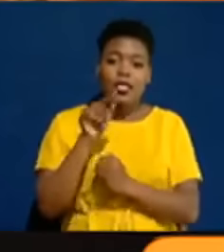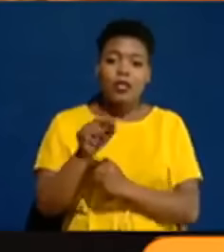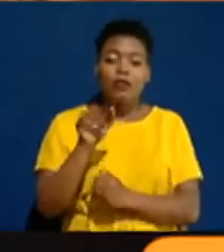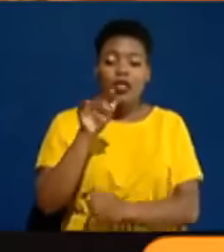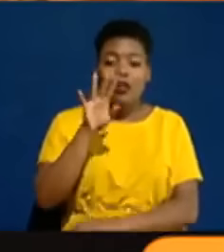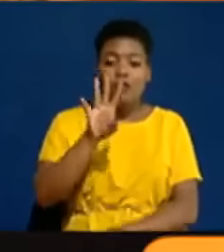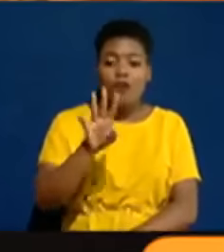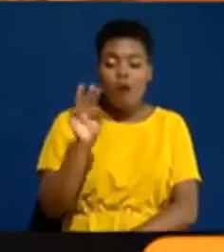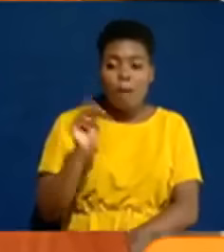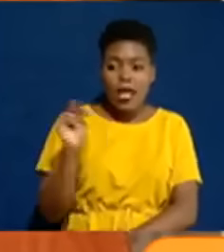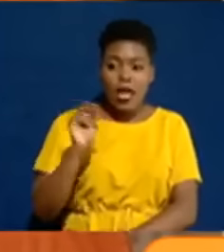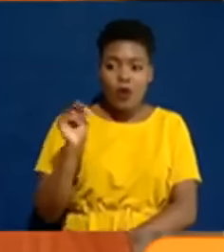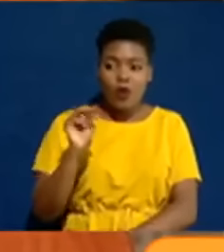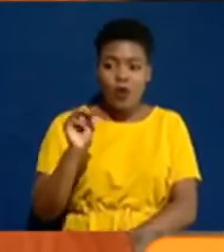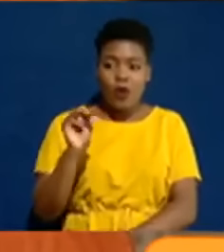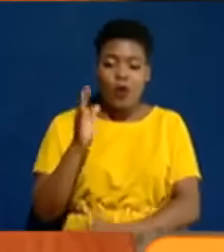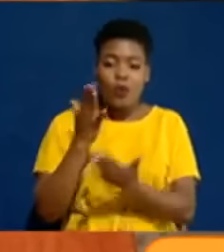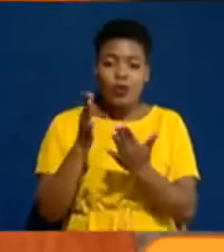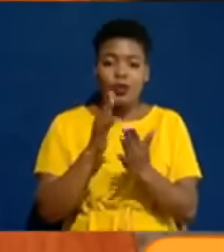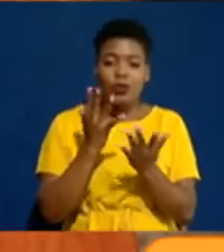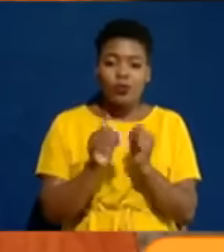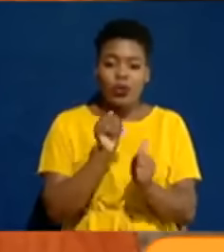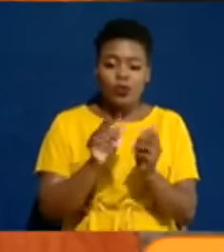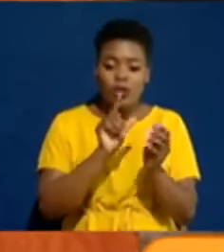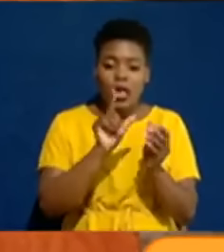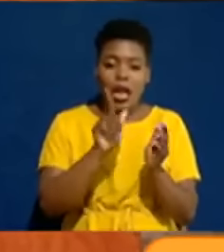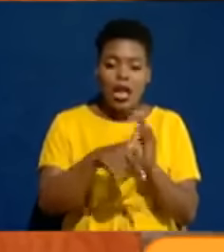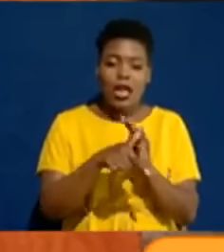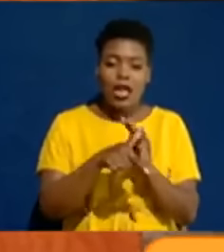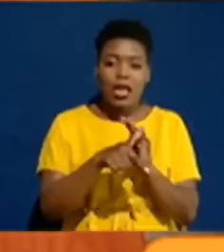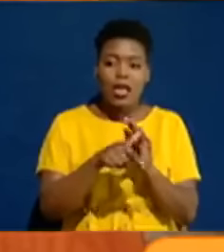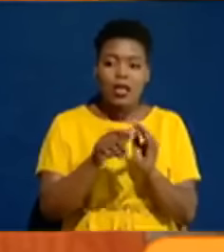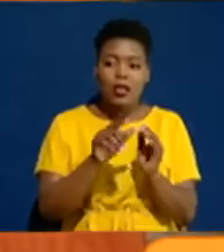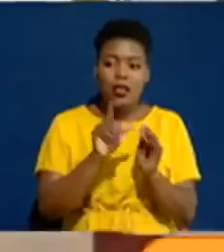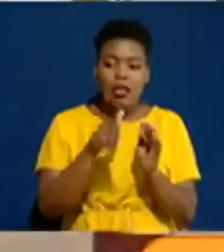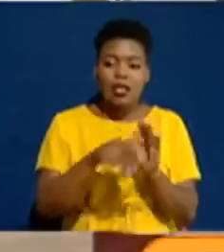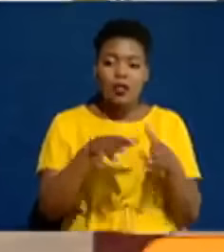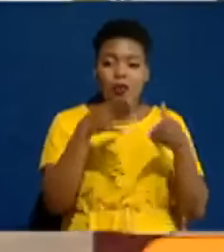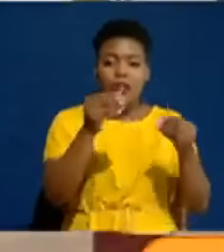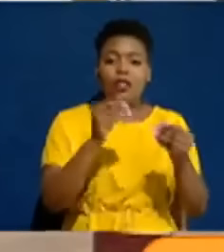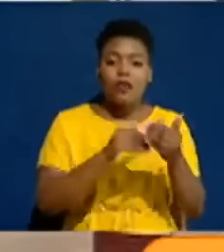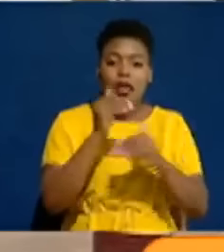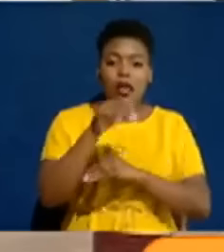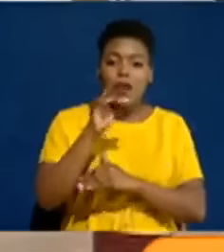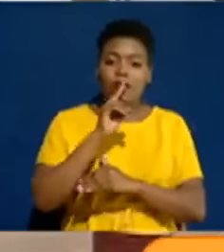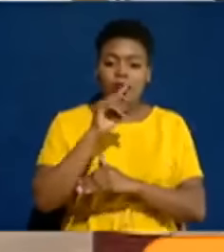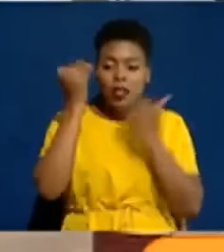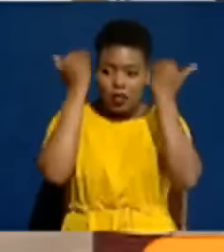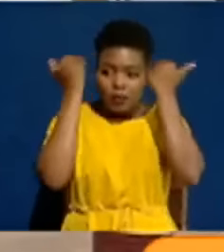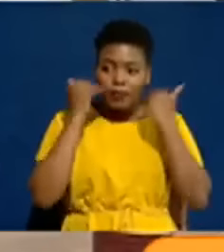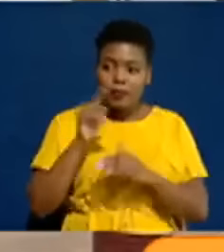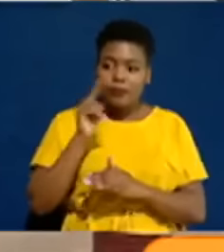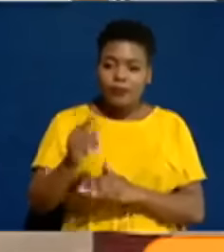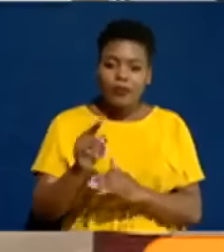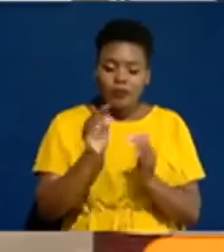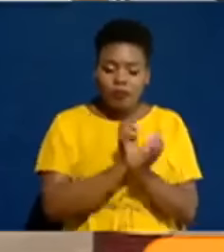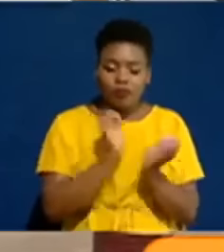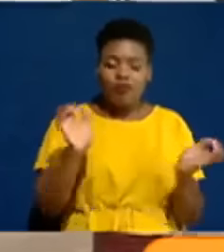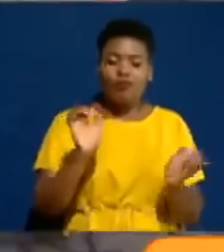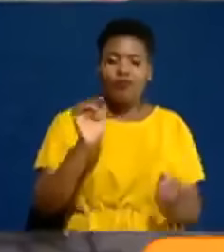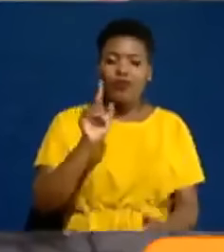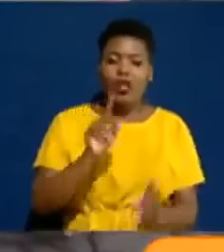same raid, which was later forfeited to the state on the orders of the court. Indoveria was raised on 1 million shilling cash